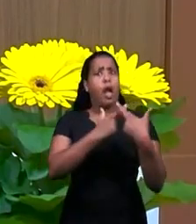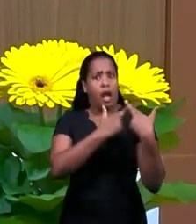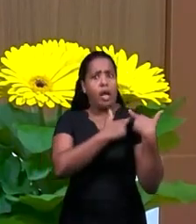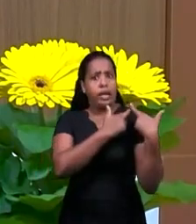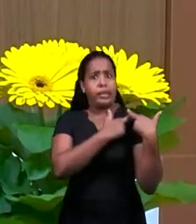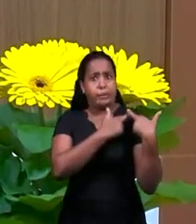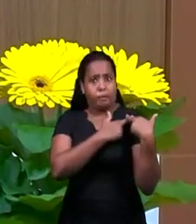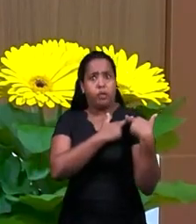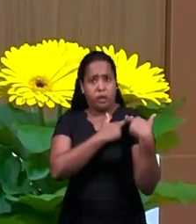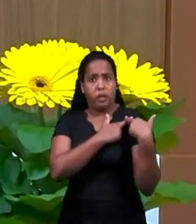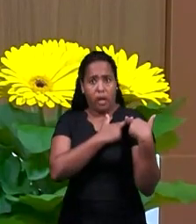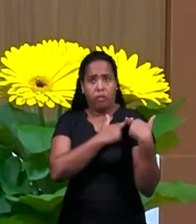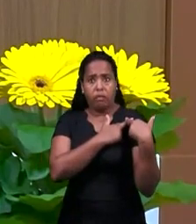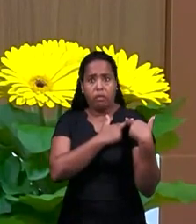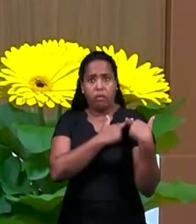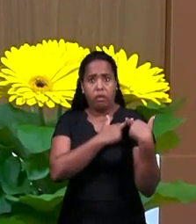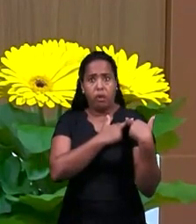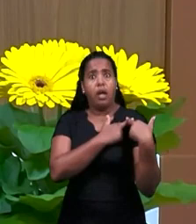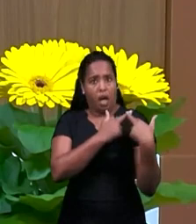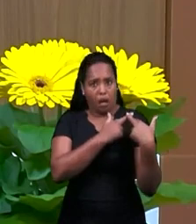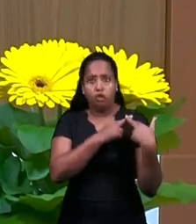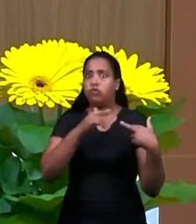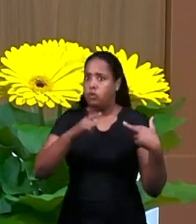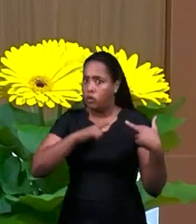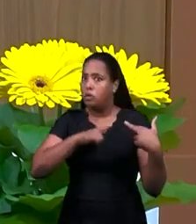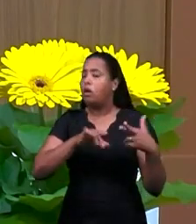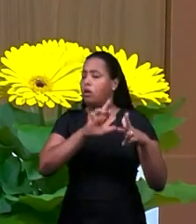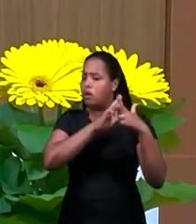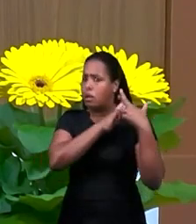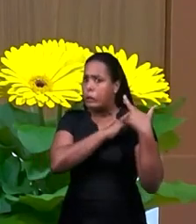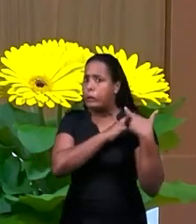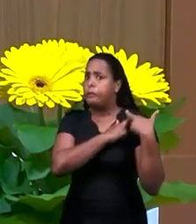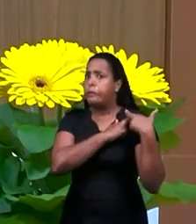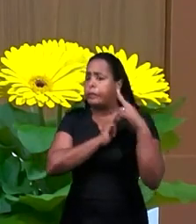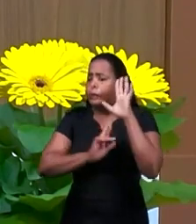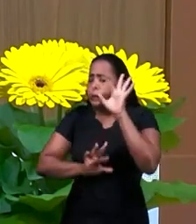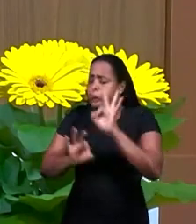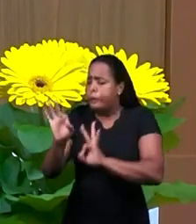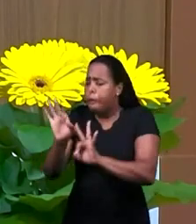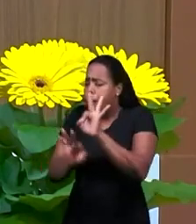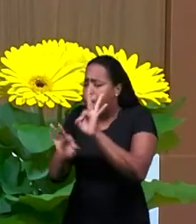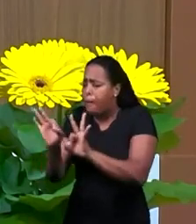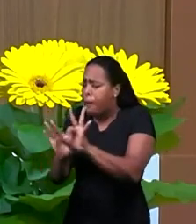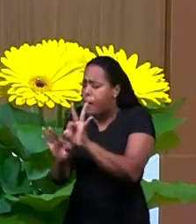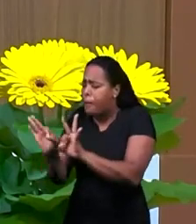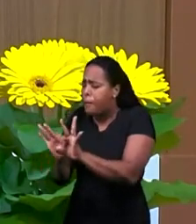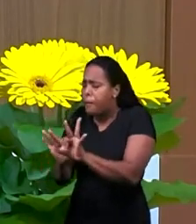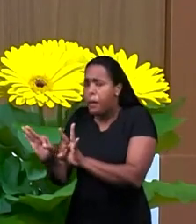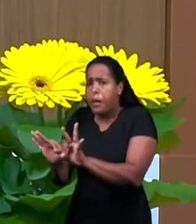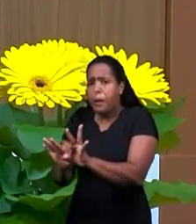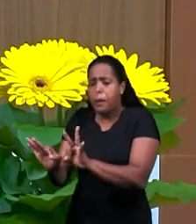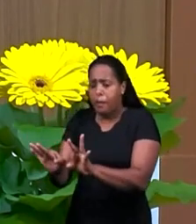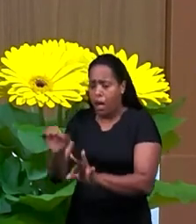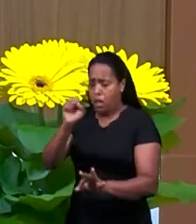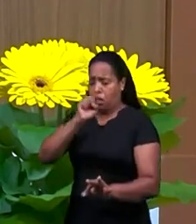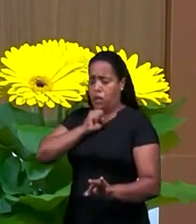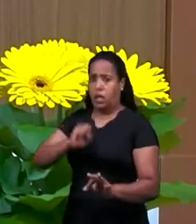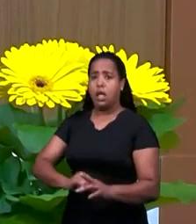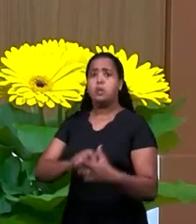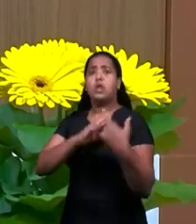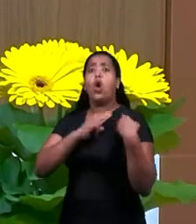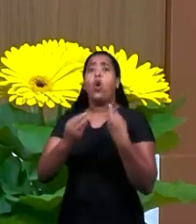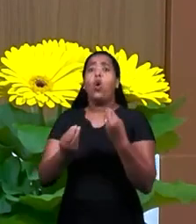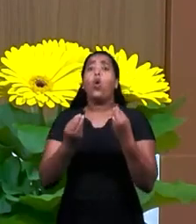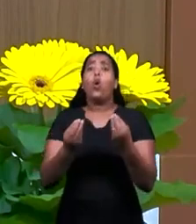obligation. He was the man who had his obligation to exercise the role, the priestly role.